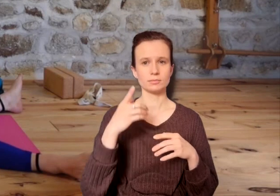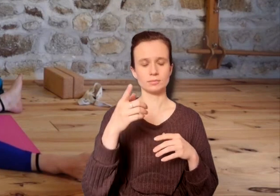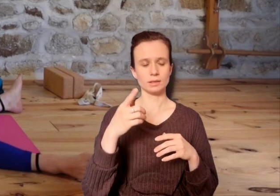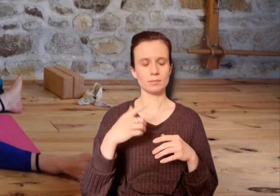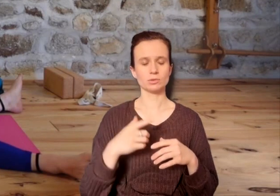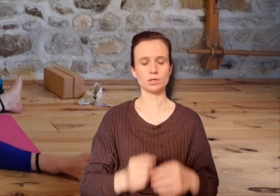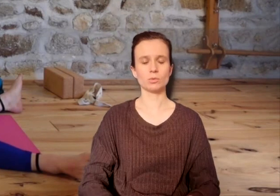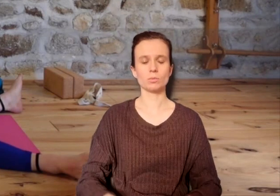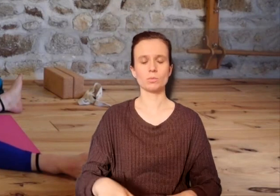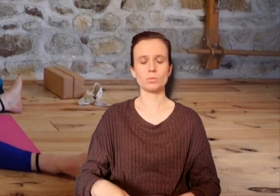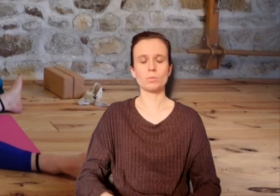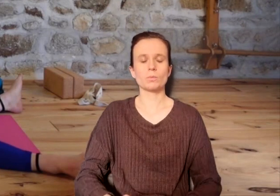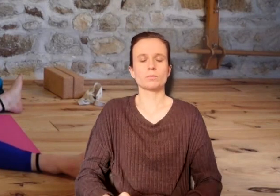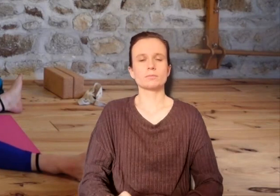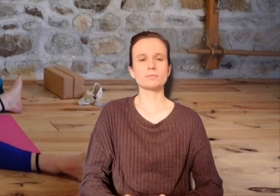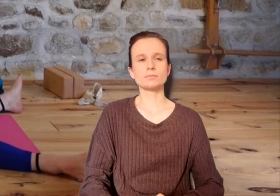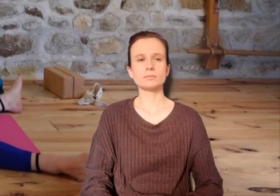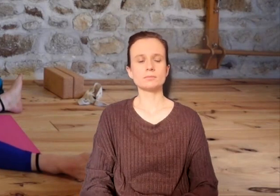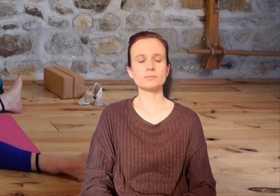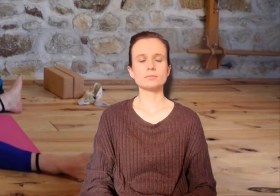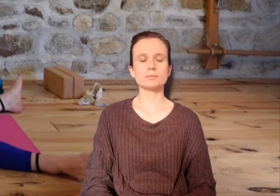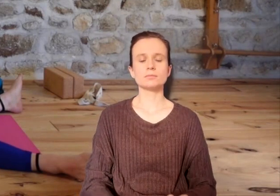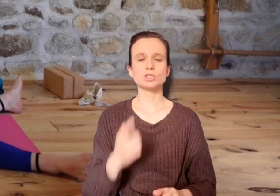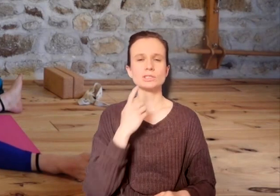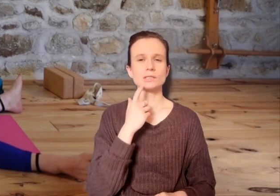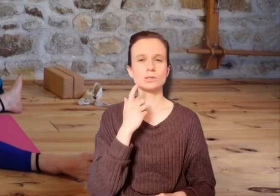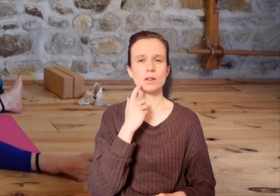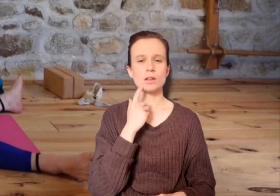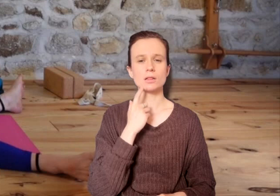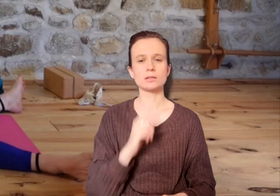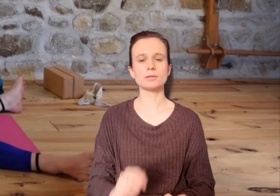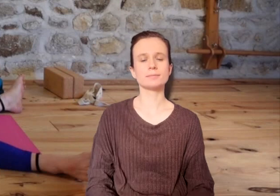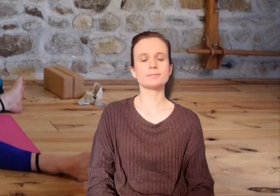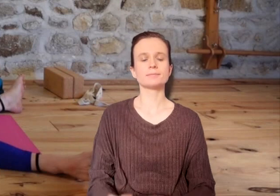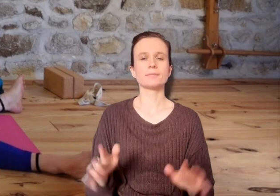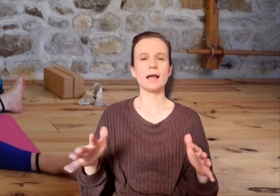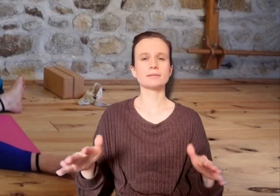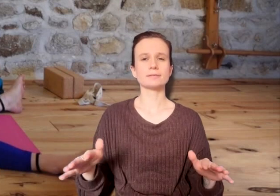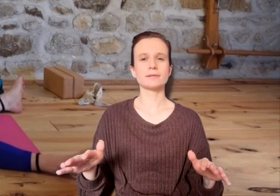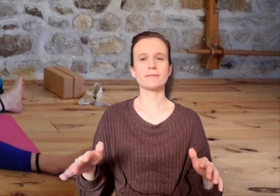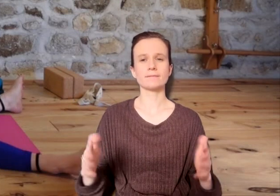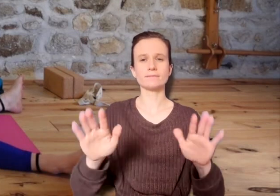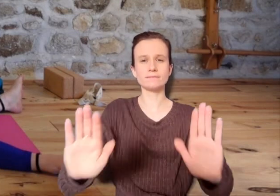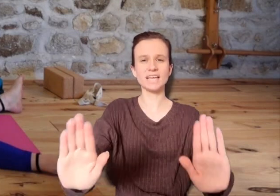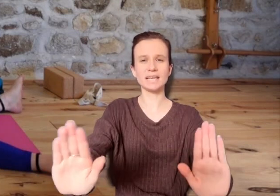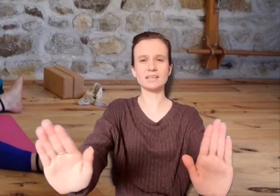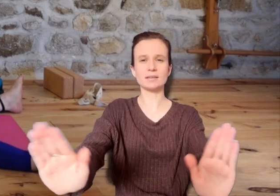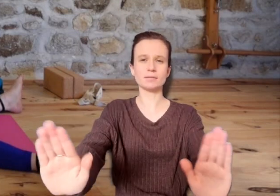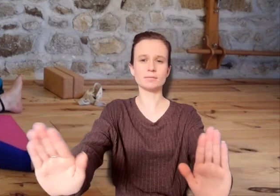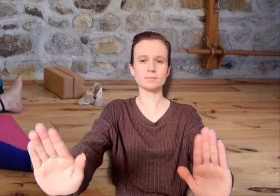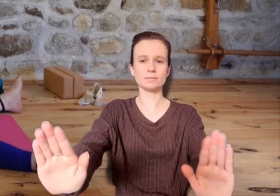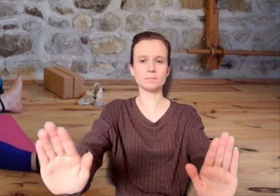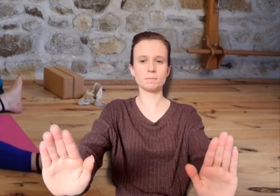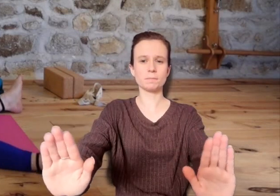you'll just start to wake the body back up gently. A little bit of movement through the